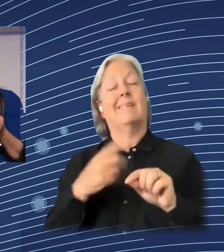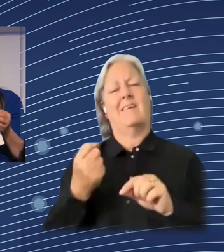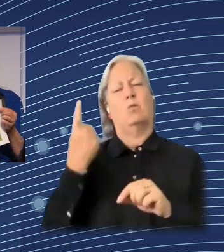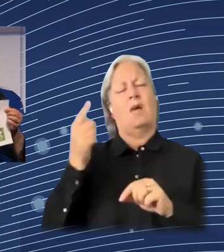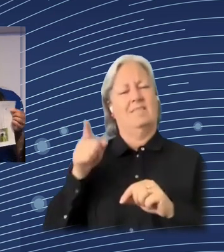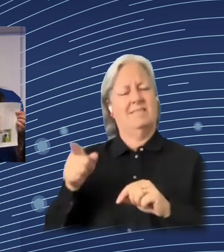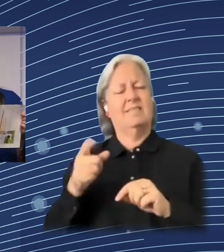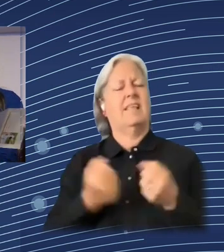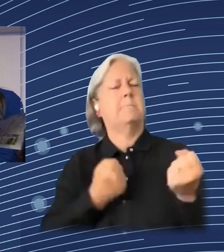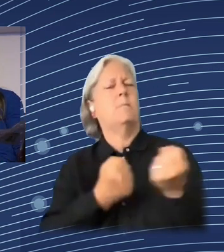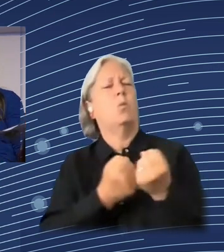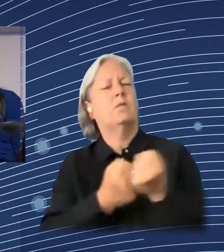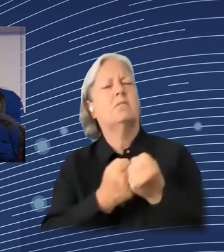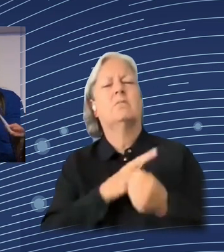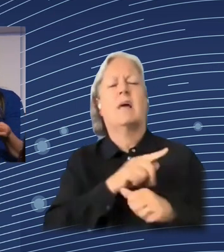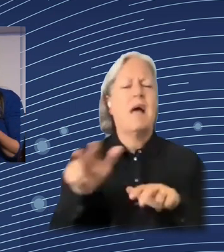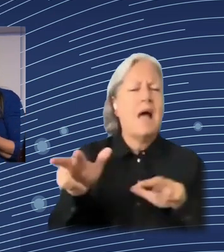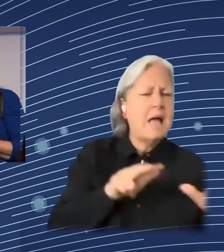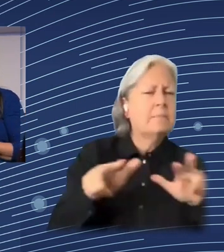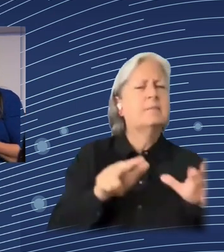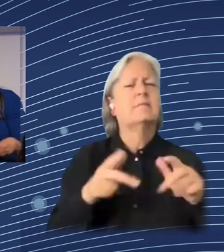administration and management. Next one.